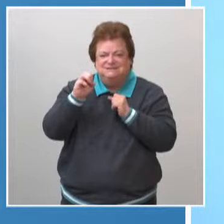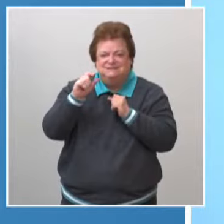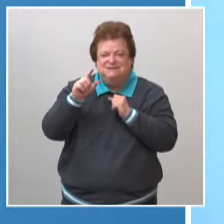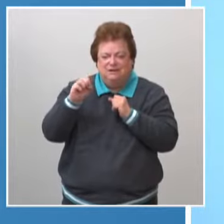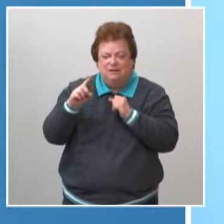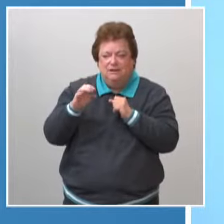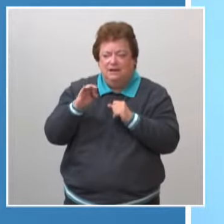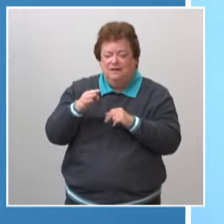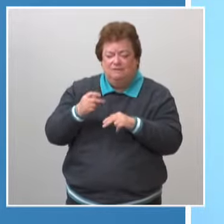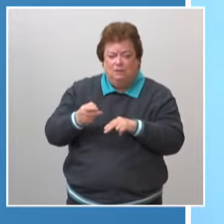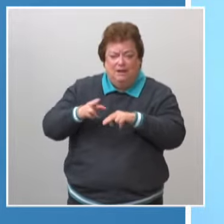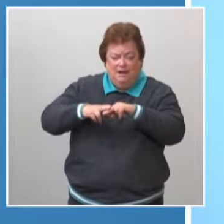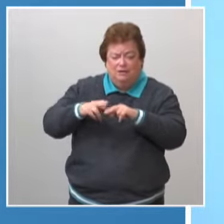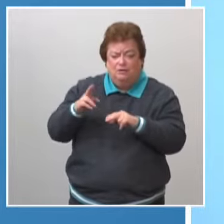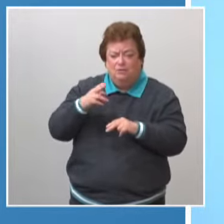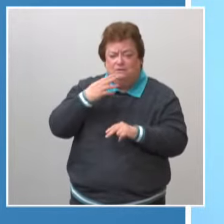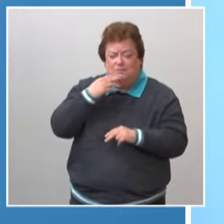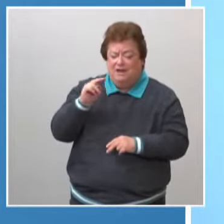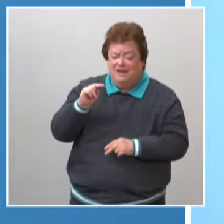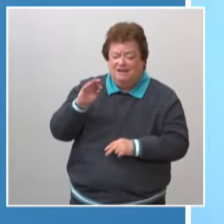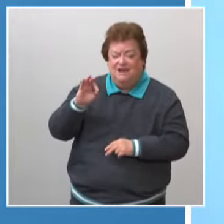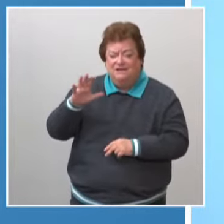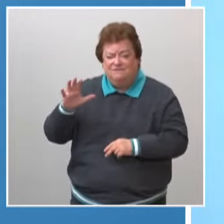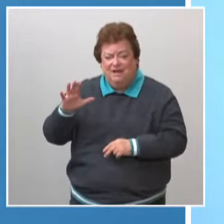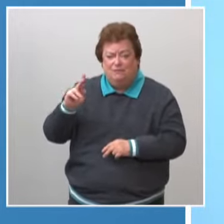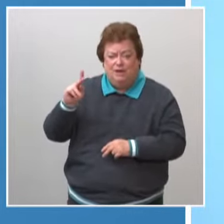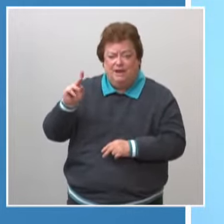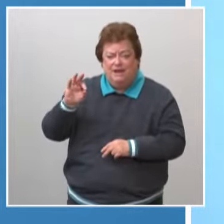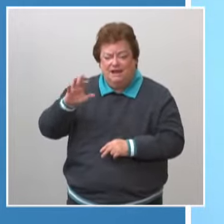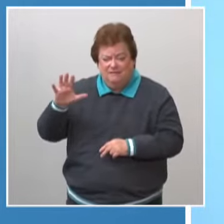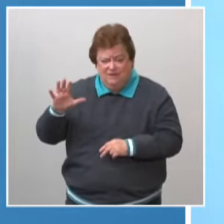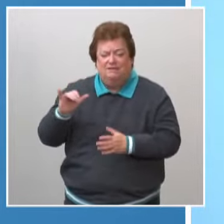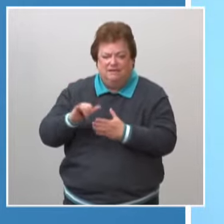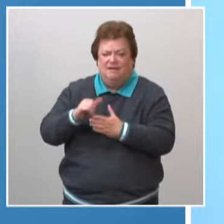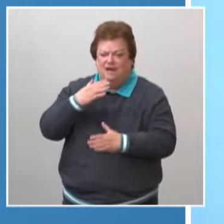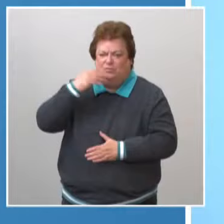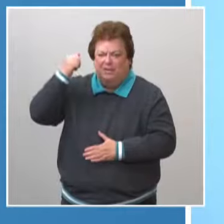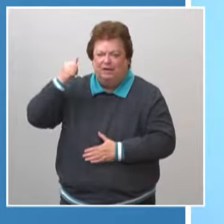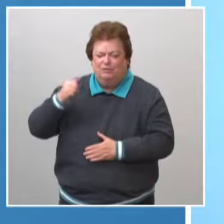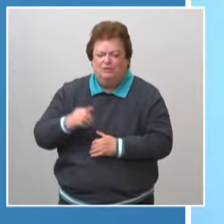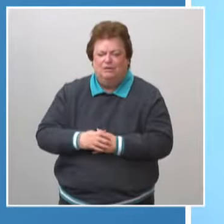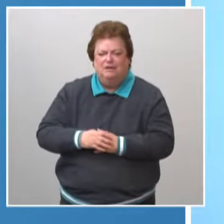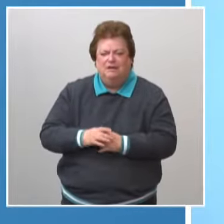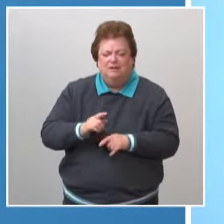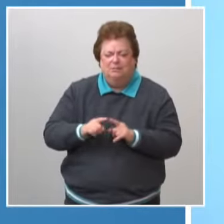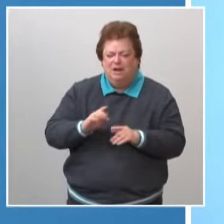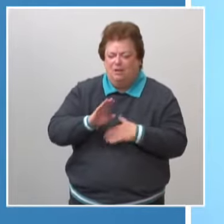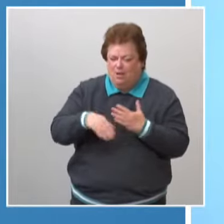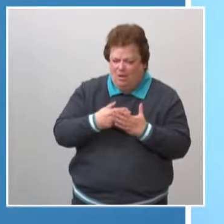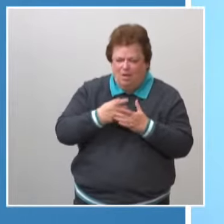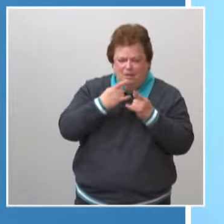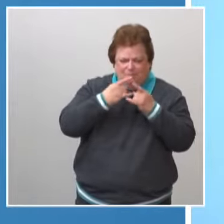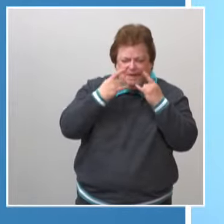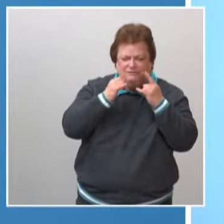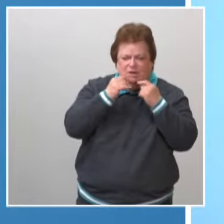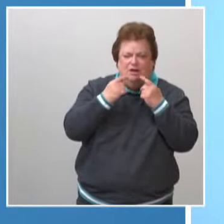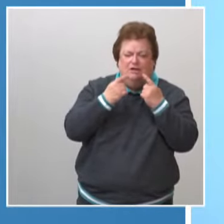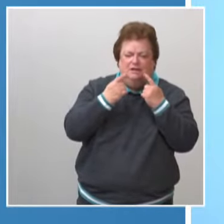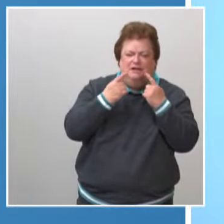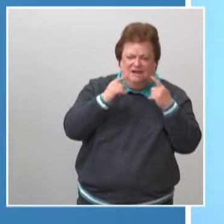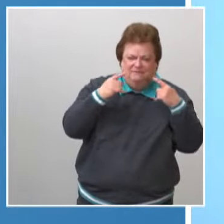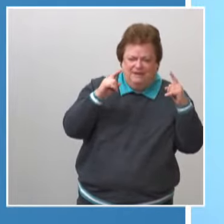can upgrade to a KN95 or an N95, that's better. But the others are incredibly effective as long as things are sealed well.